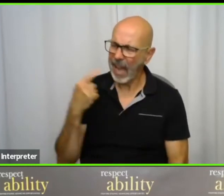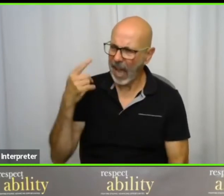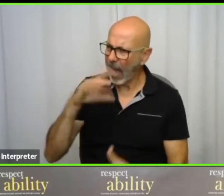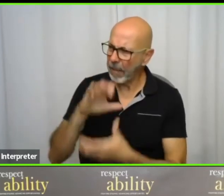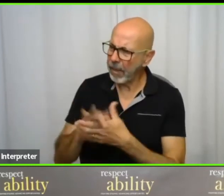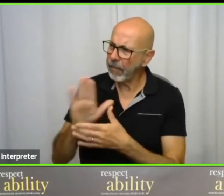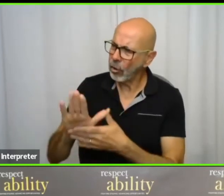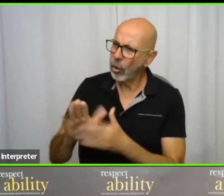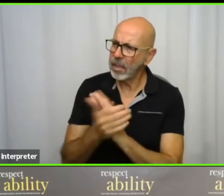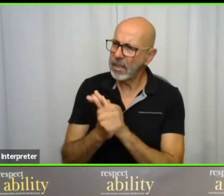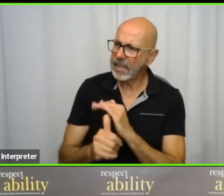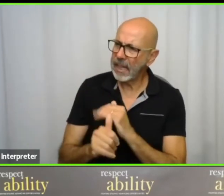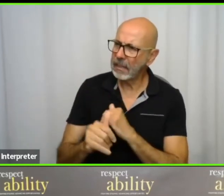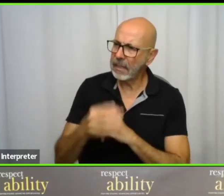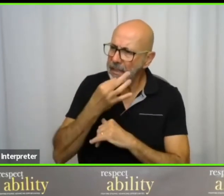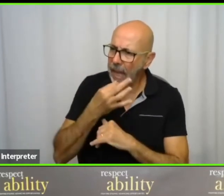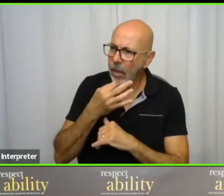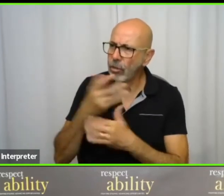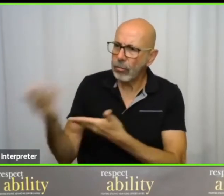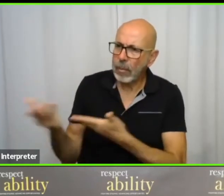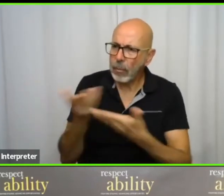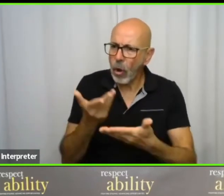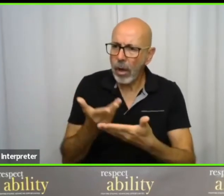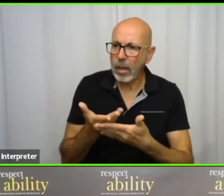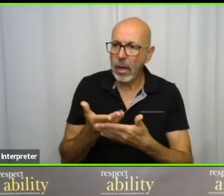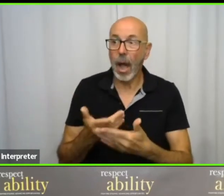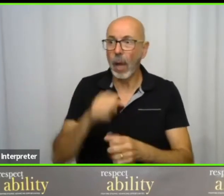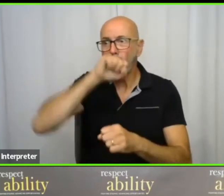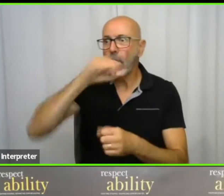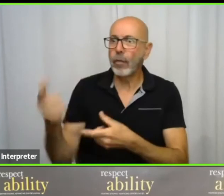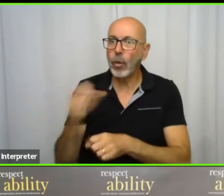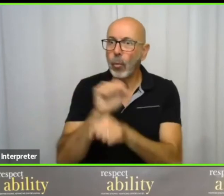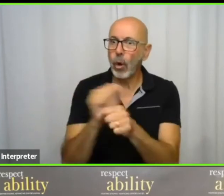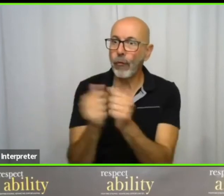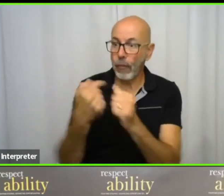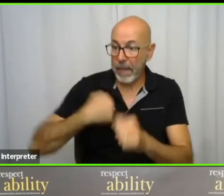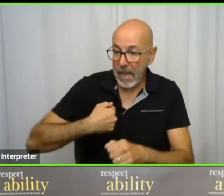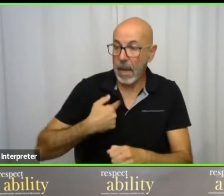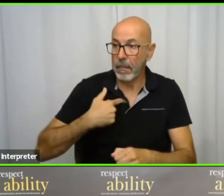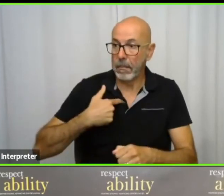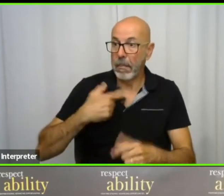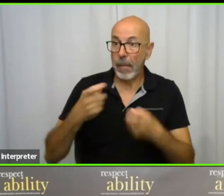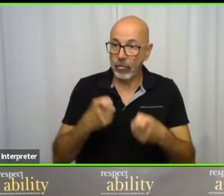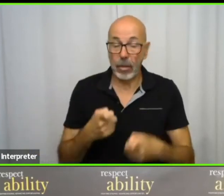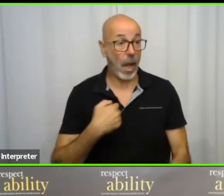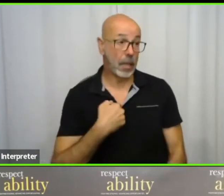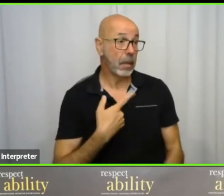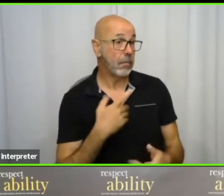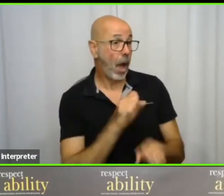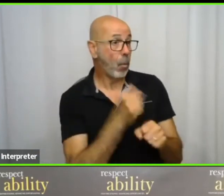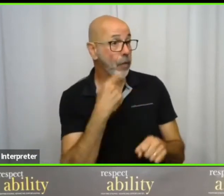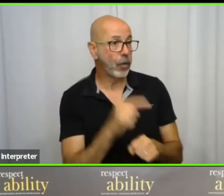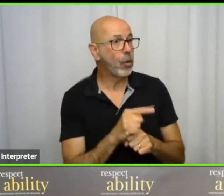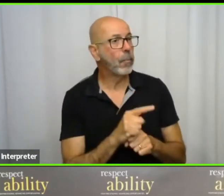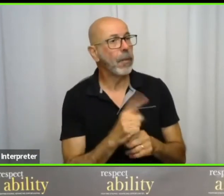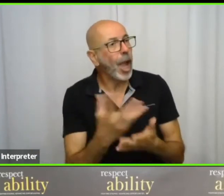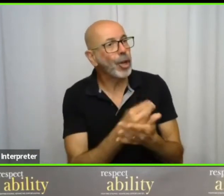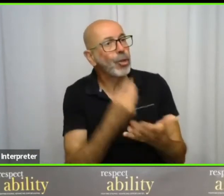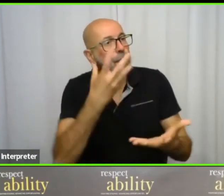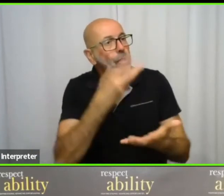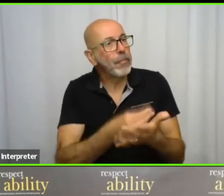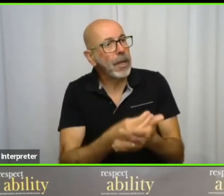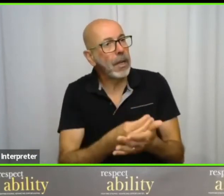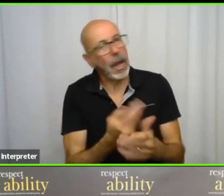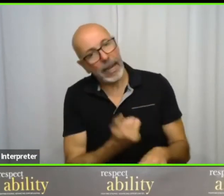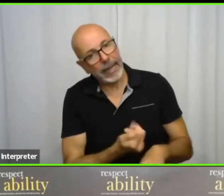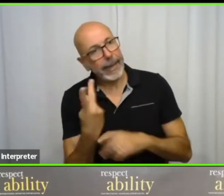should be able to be brought everywhere. I'd love you to work for me in my administration. I was like, if I ever worked for you in your administration, I would make too much money. I'd get kicked out.